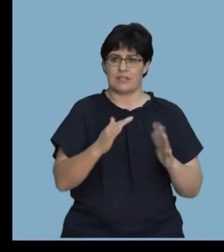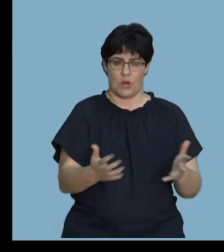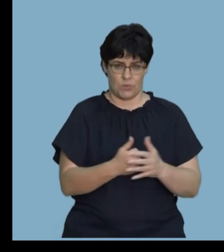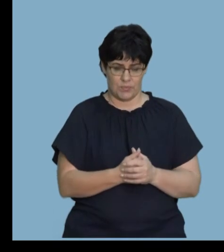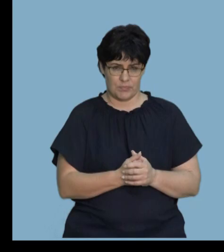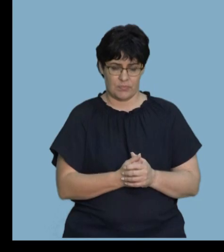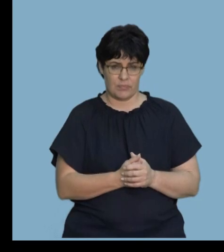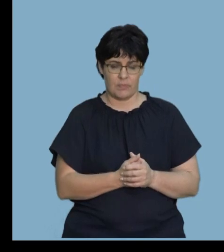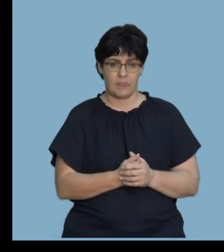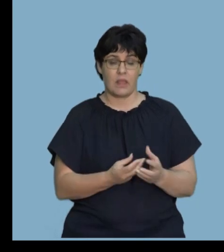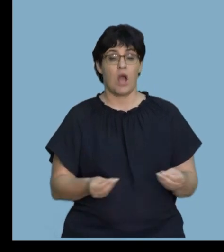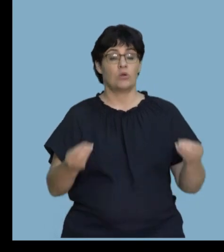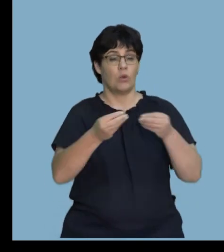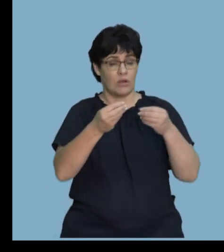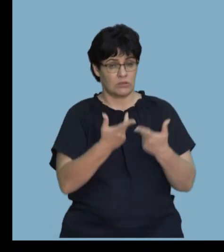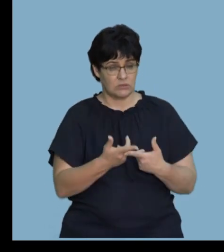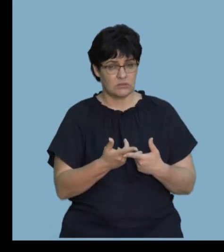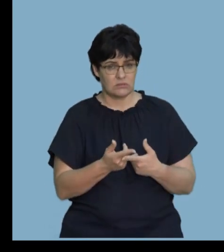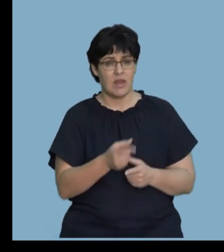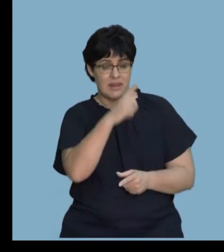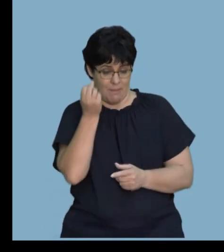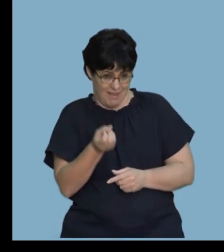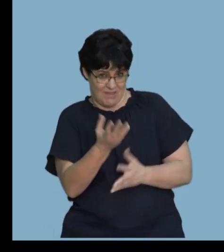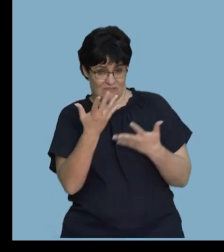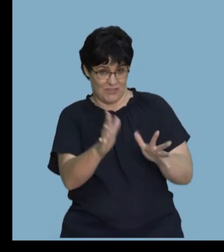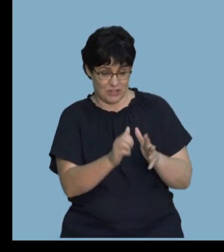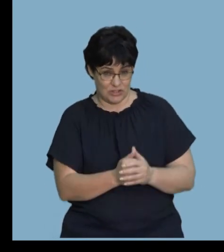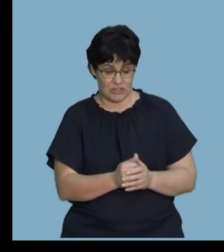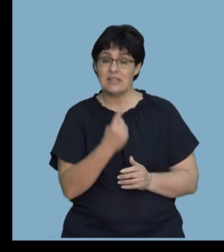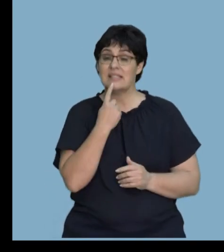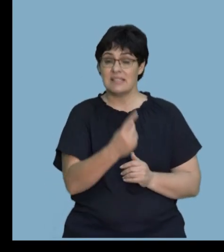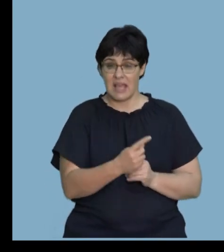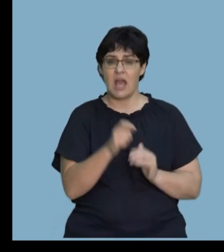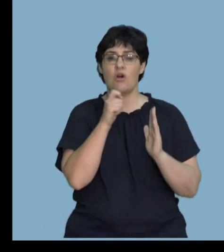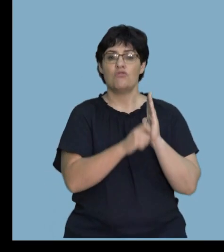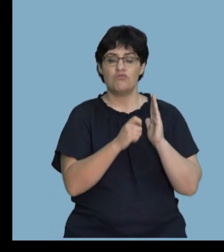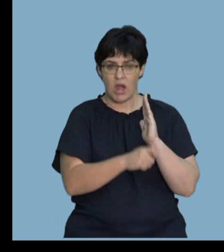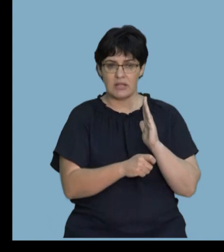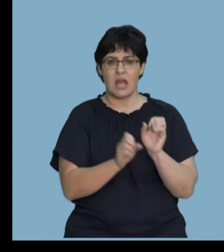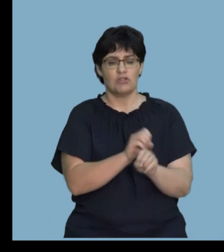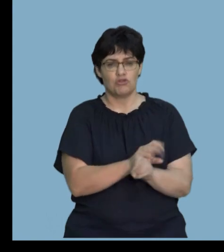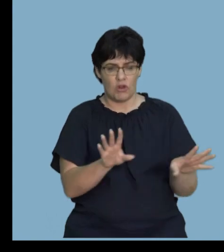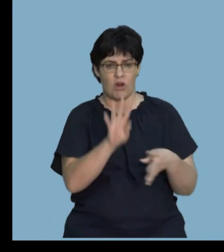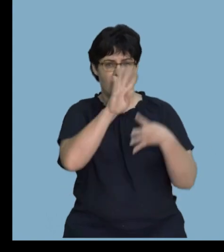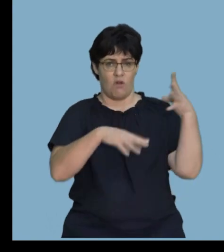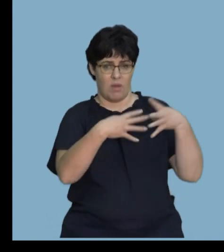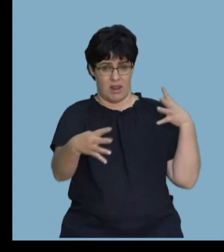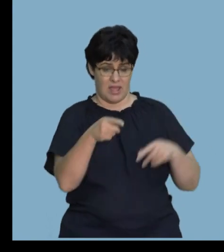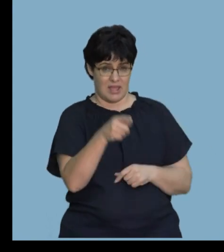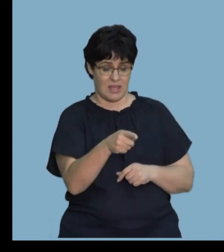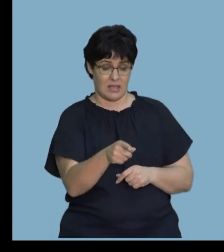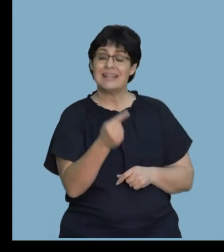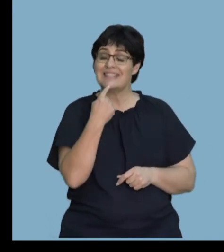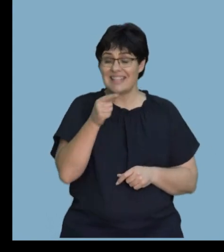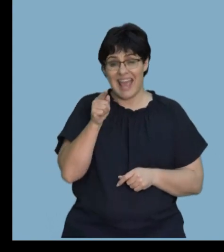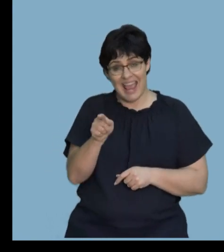the compound IUPAC name is given in this case. Now it says here, write down the general formula. Pay attention to how